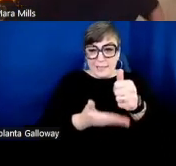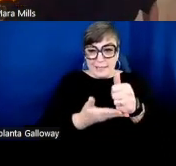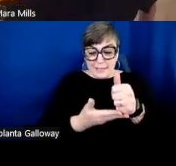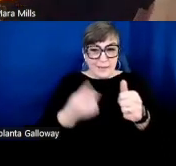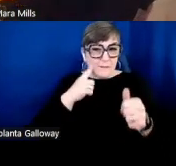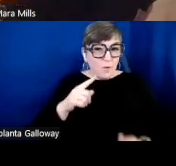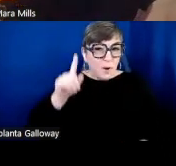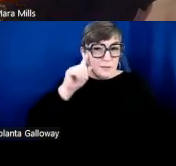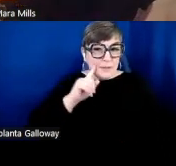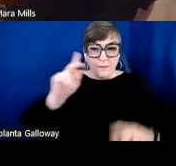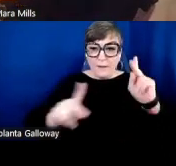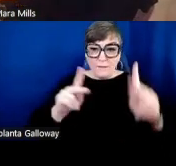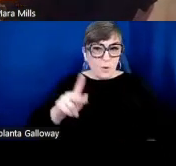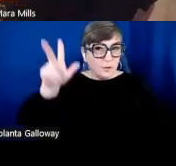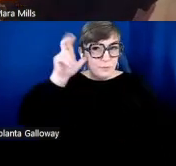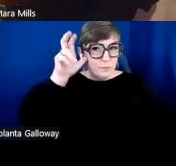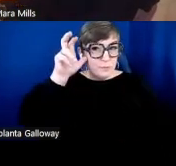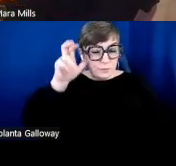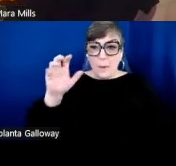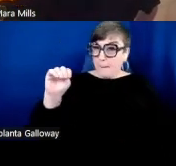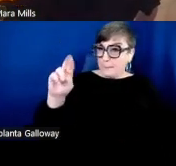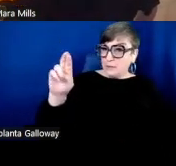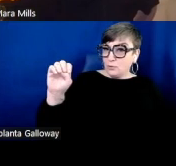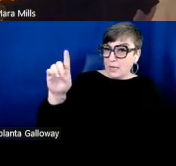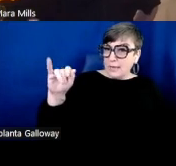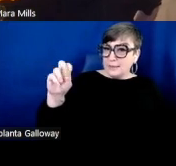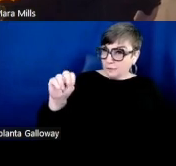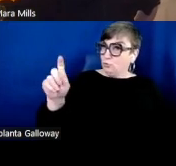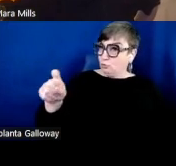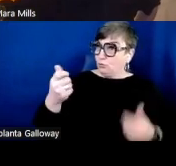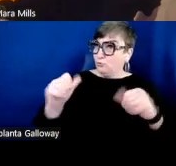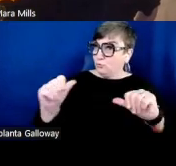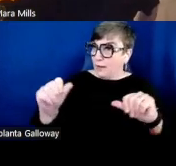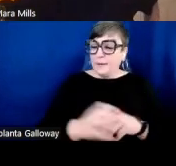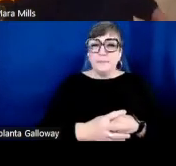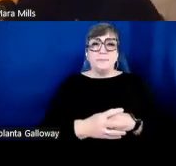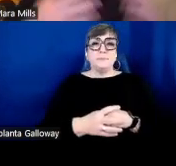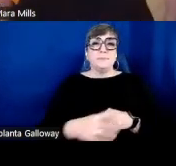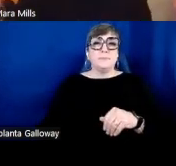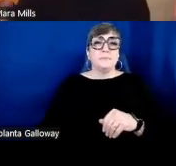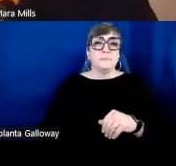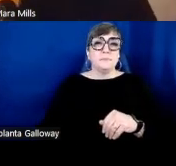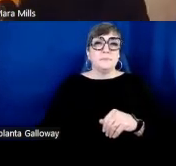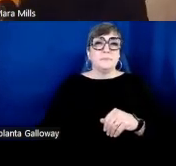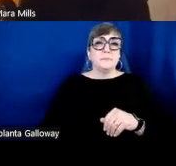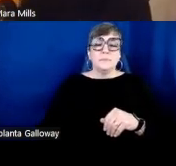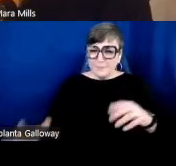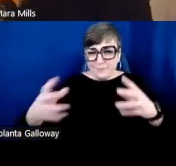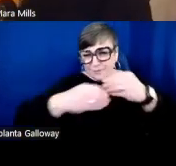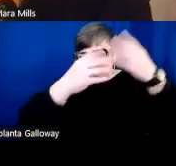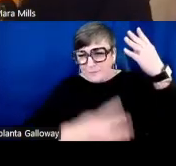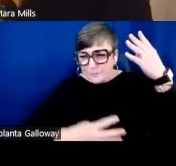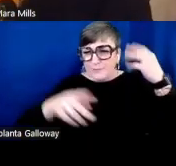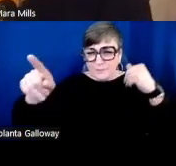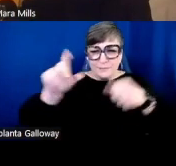edison would be very glad to try it out for himself this could have been the physiophone among many things that gernsbach worked